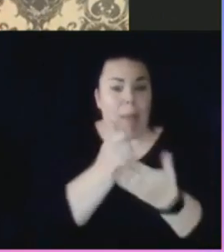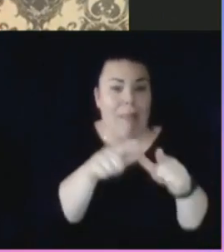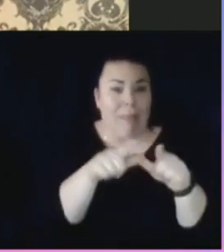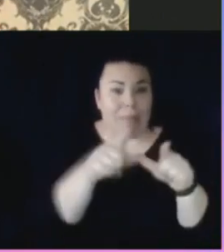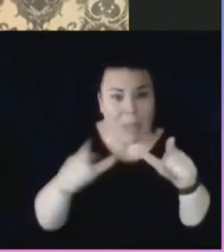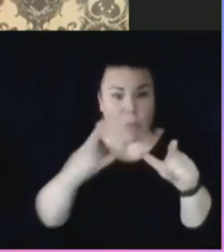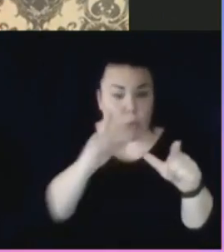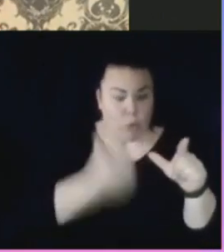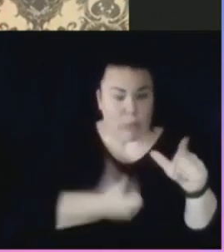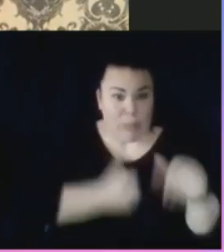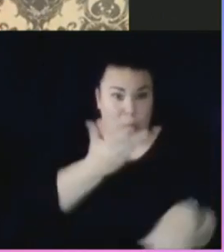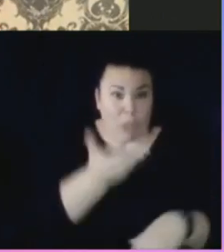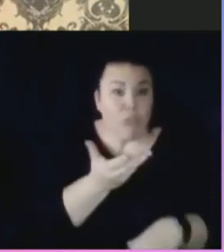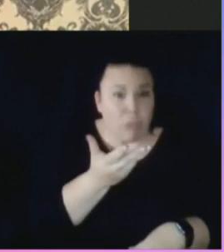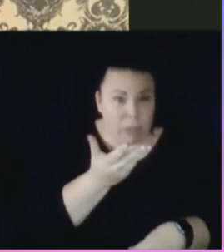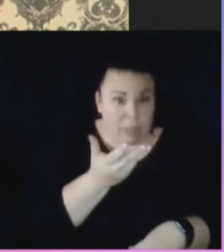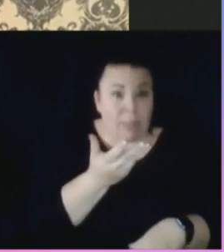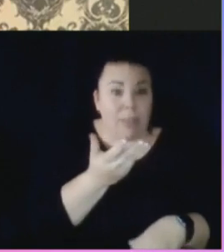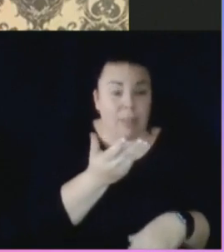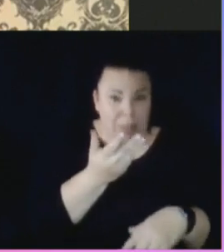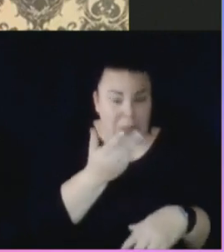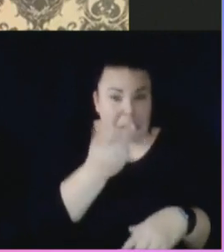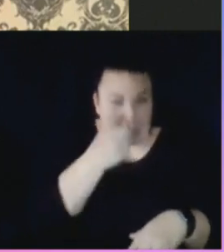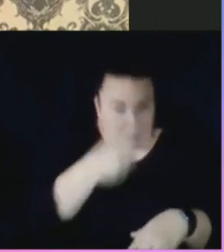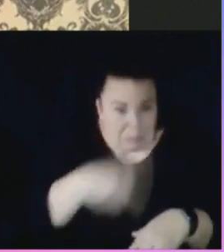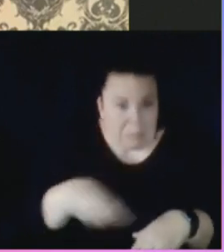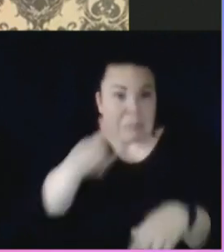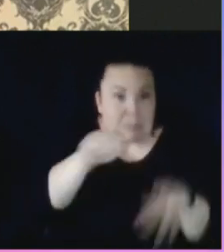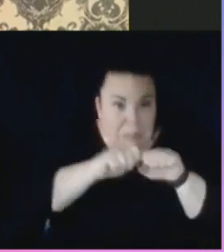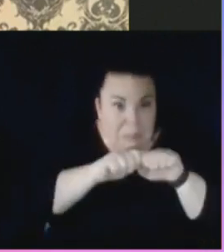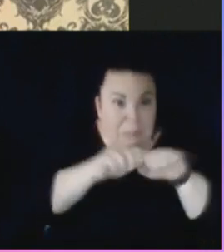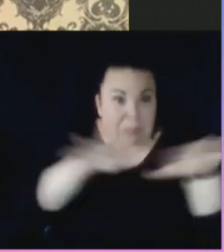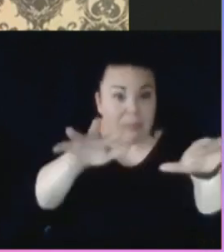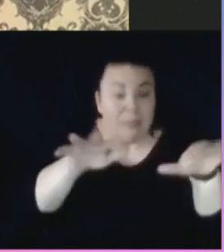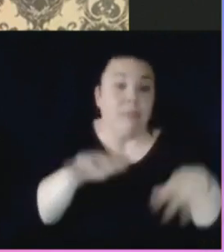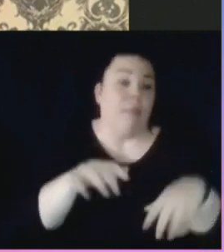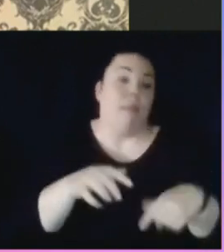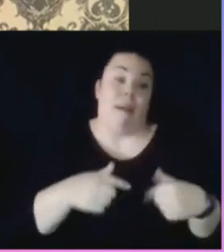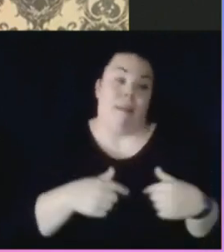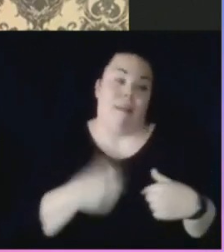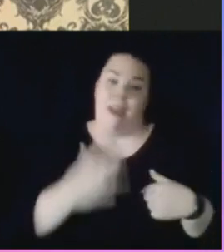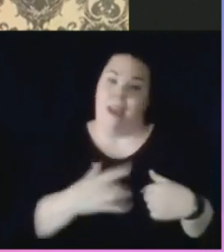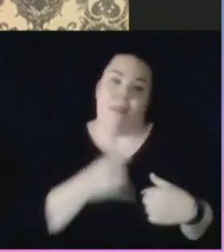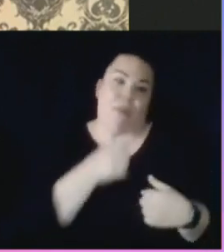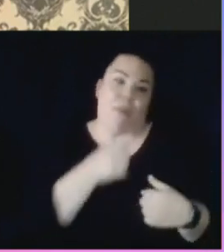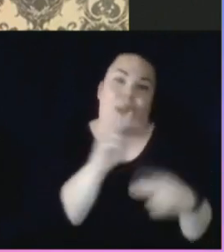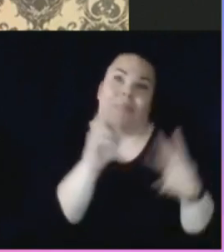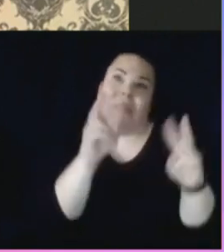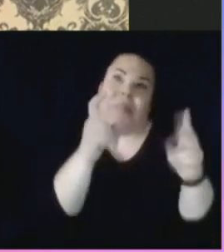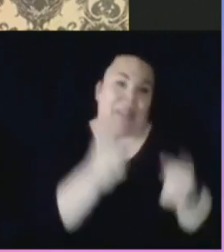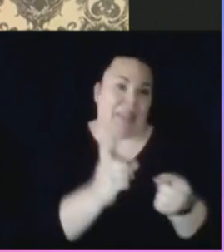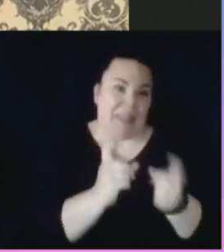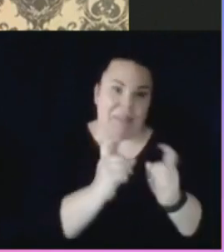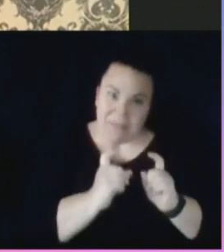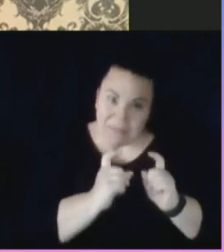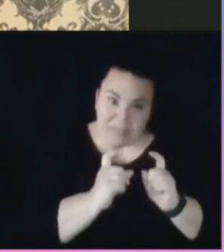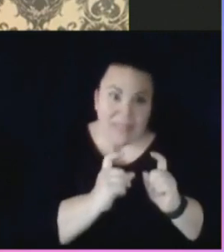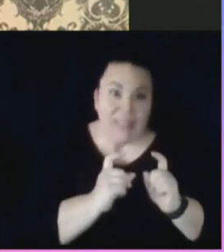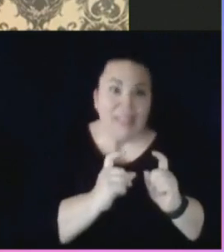have that for. I think that you are a gift. I am inspired by you.